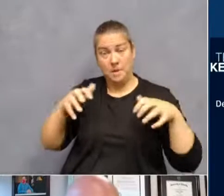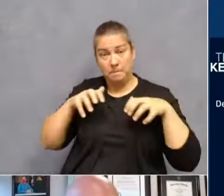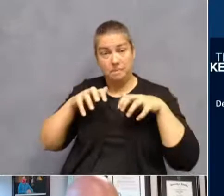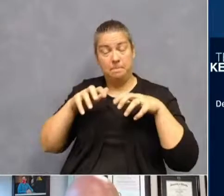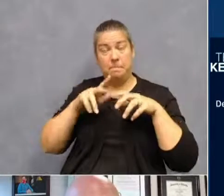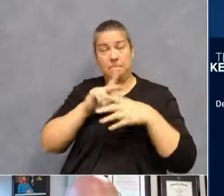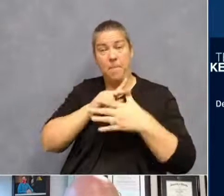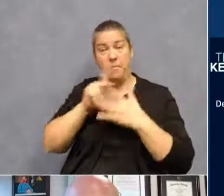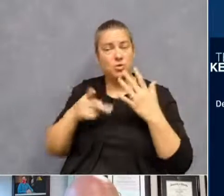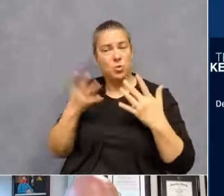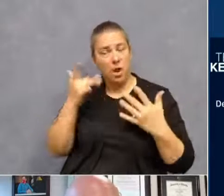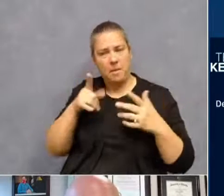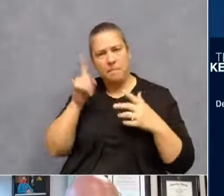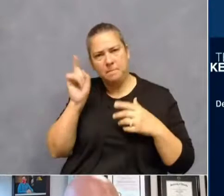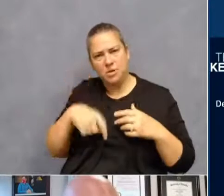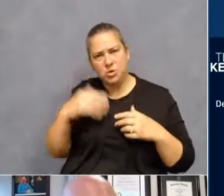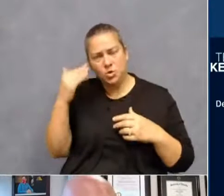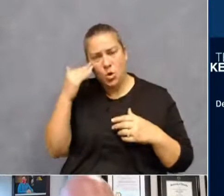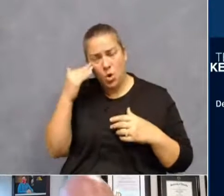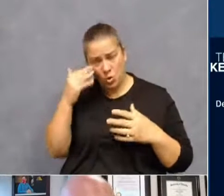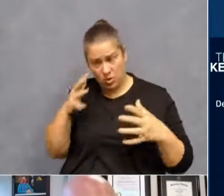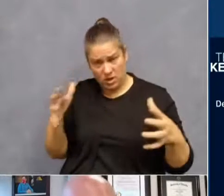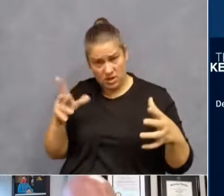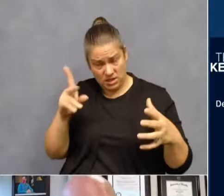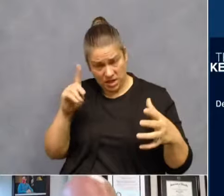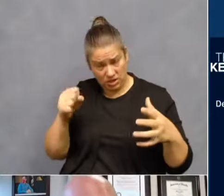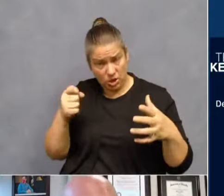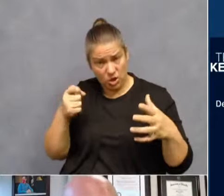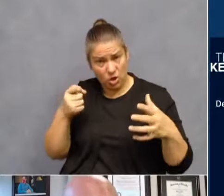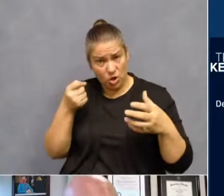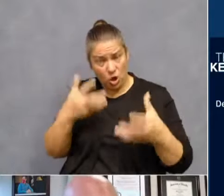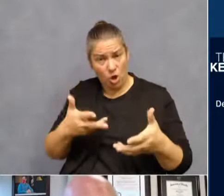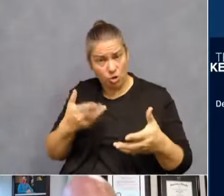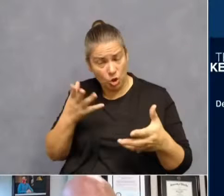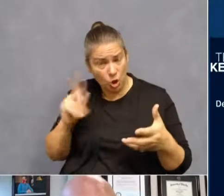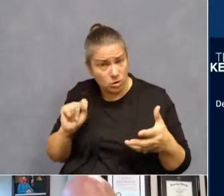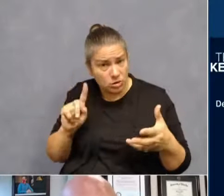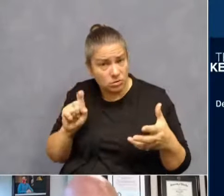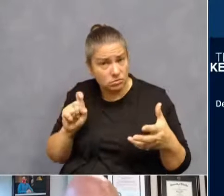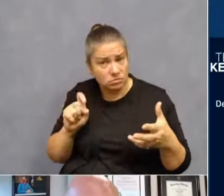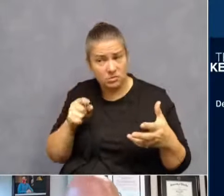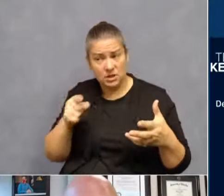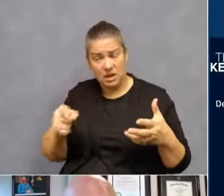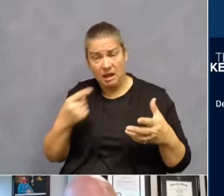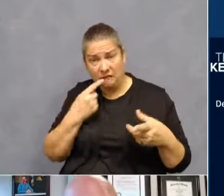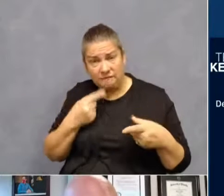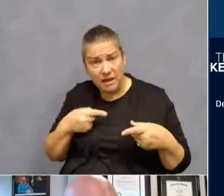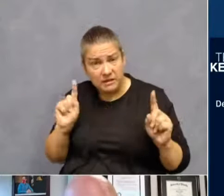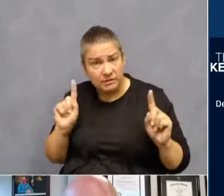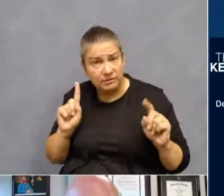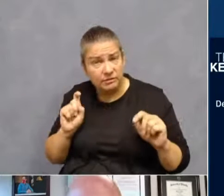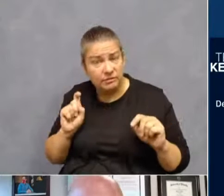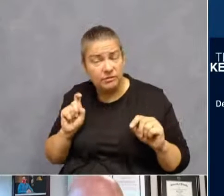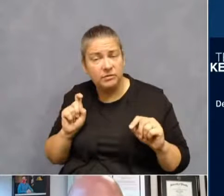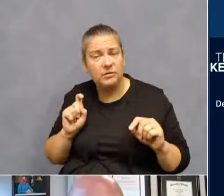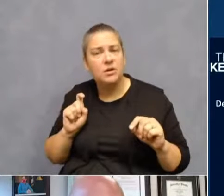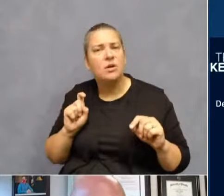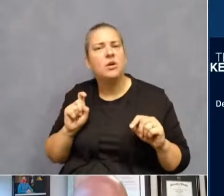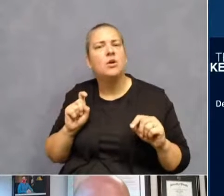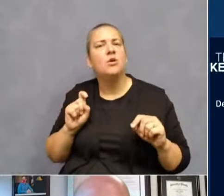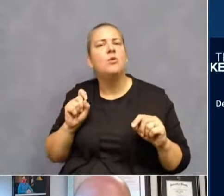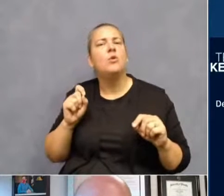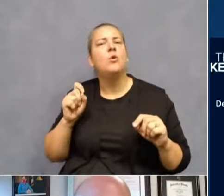out if they cause harm and if they are effective in a large variety of people who are